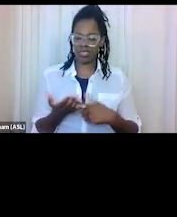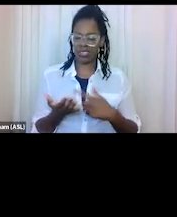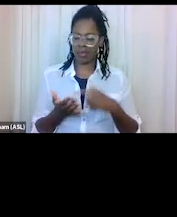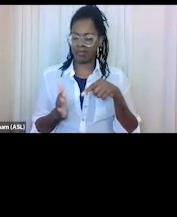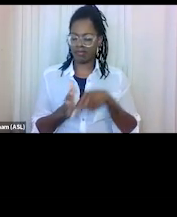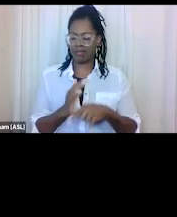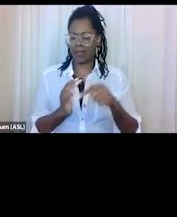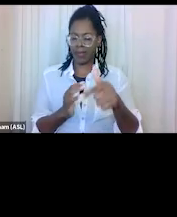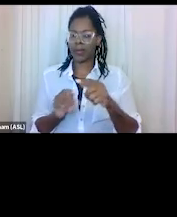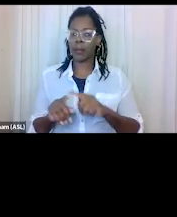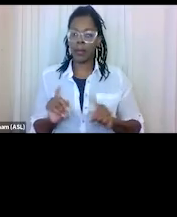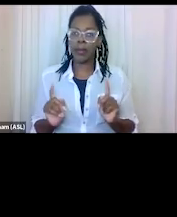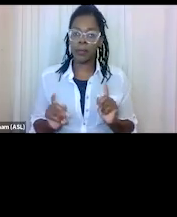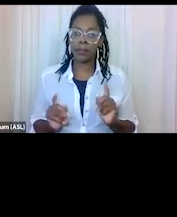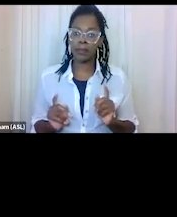minute.